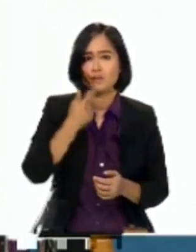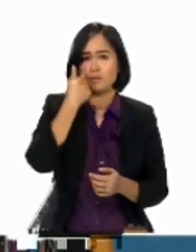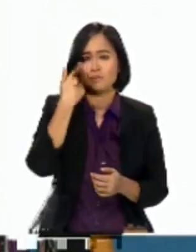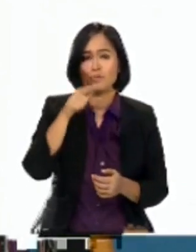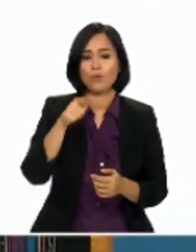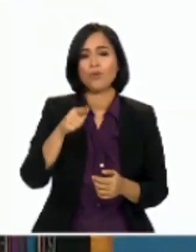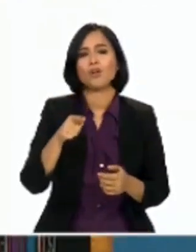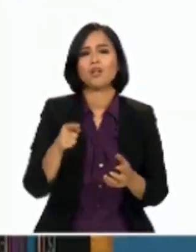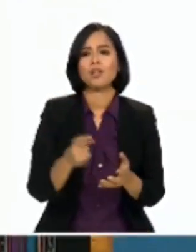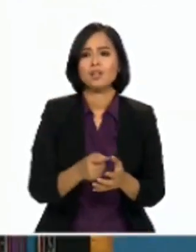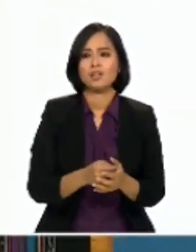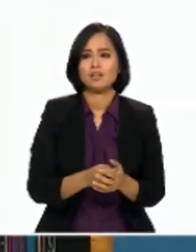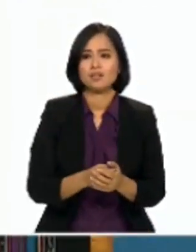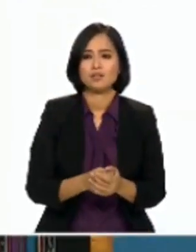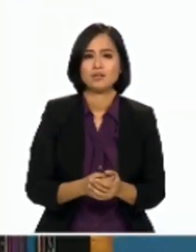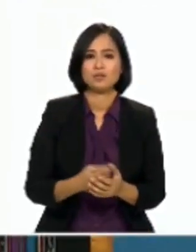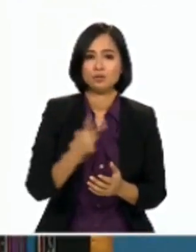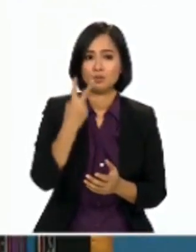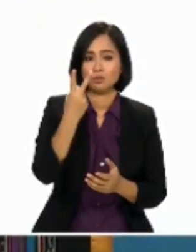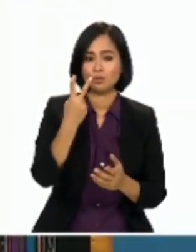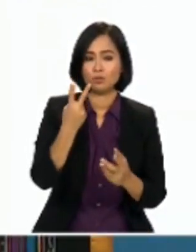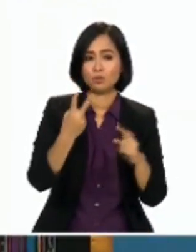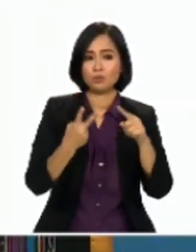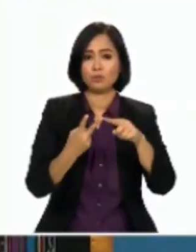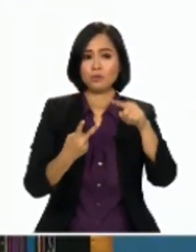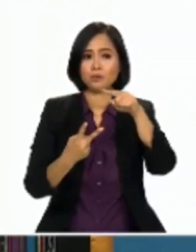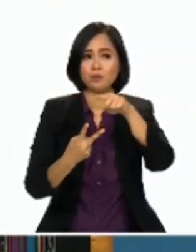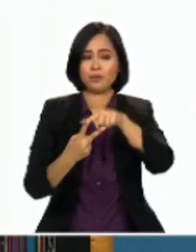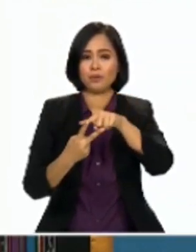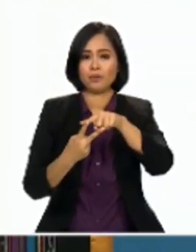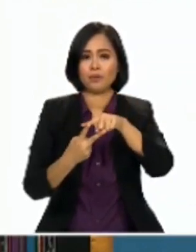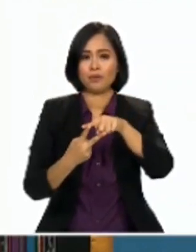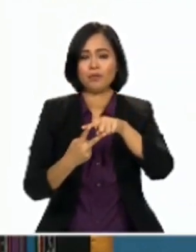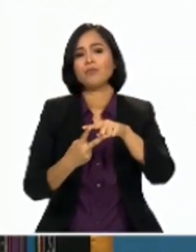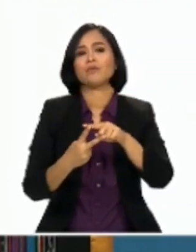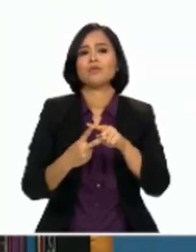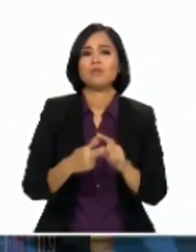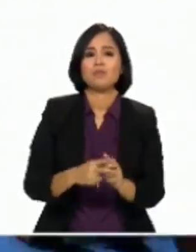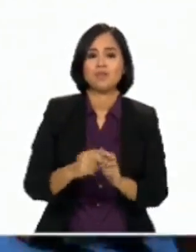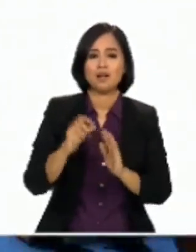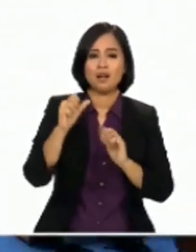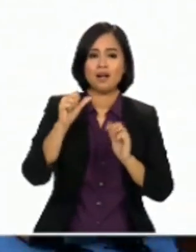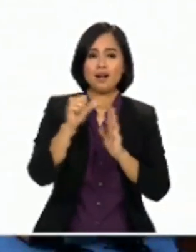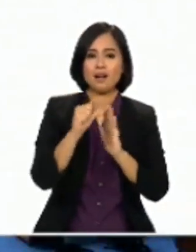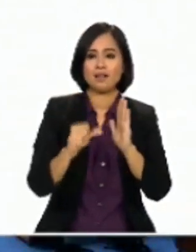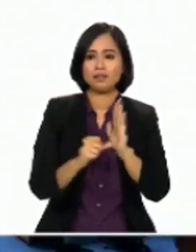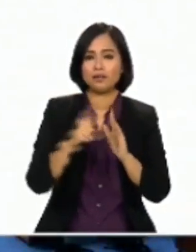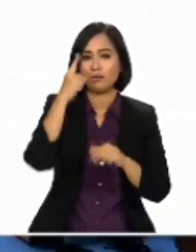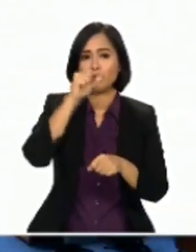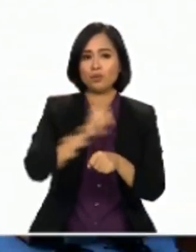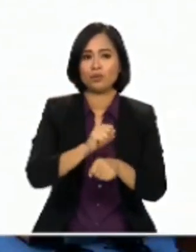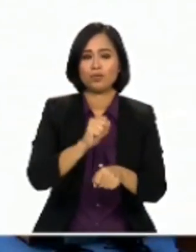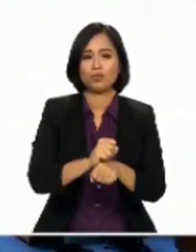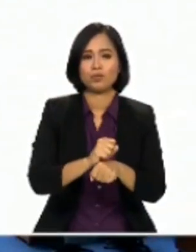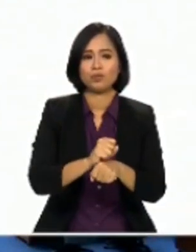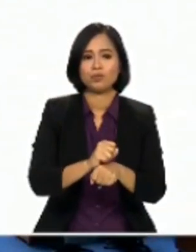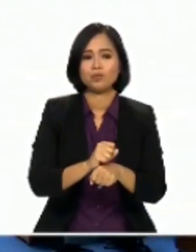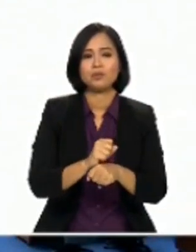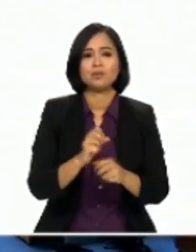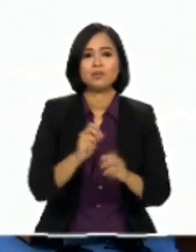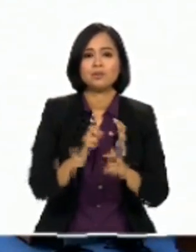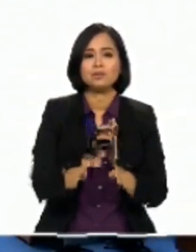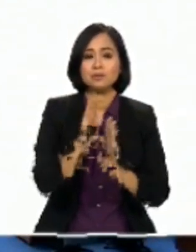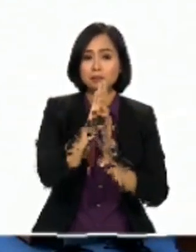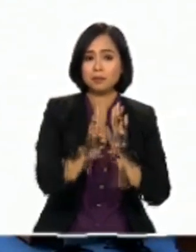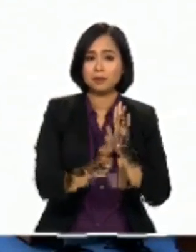2 of the comprehensive tax reform program or the Trabajo bill, which will